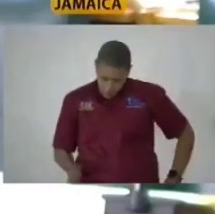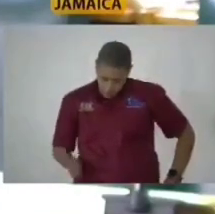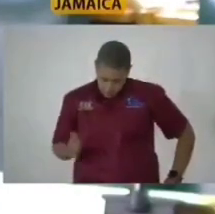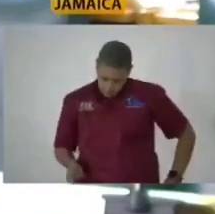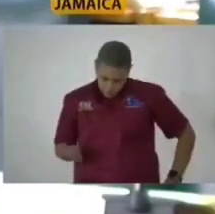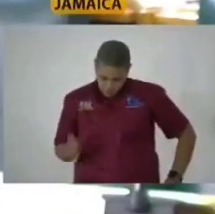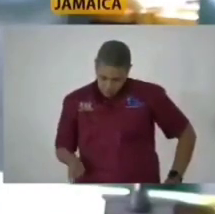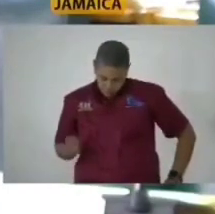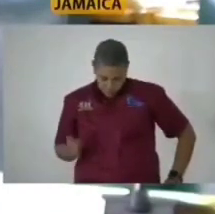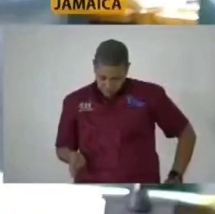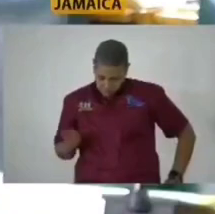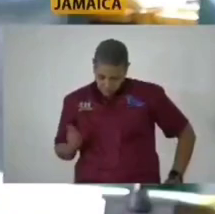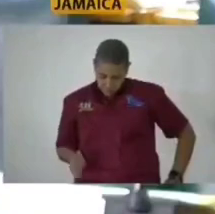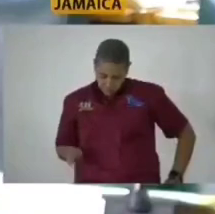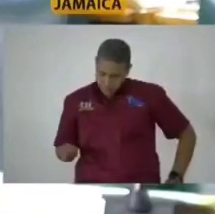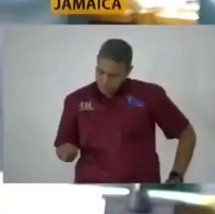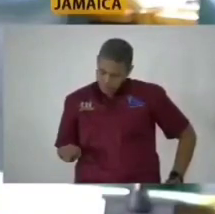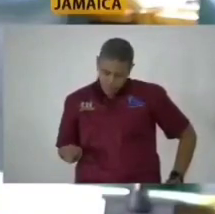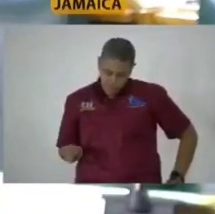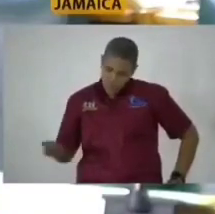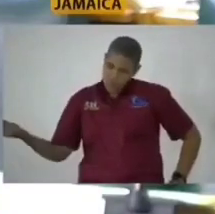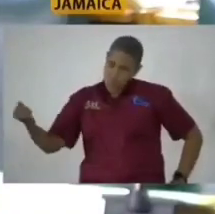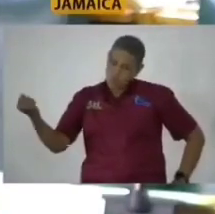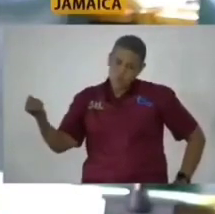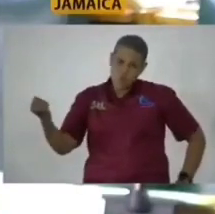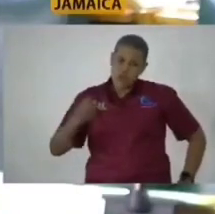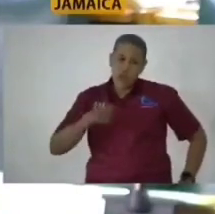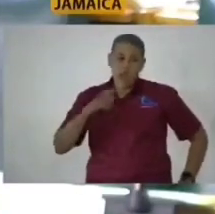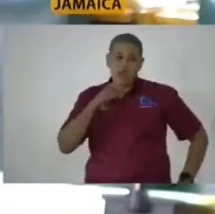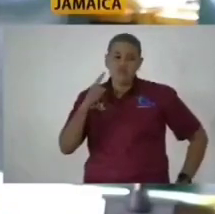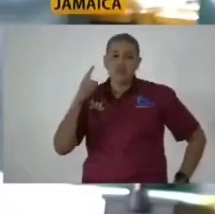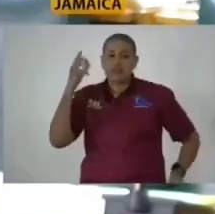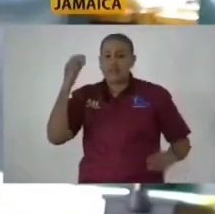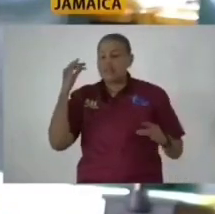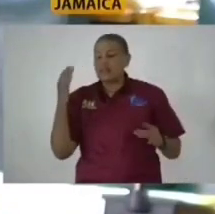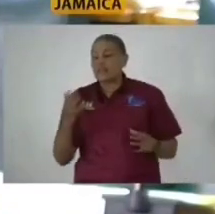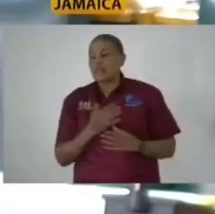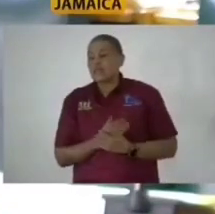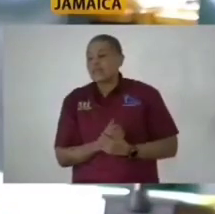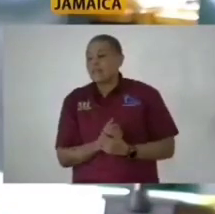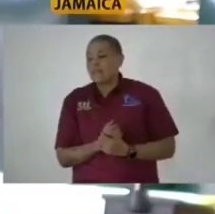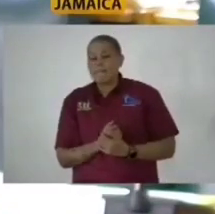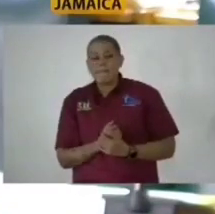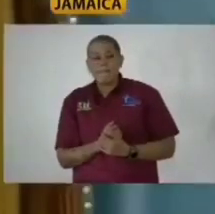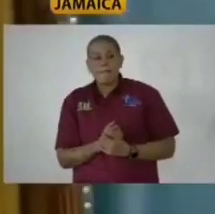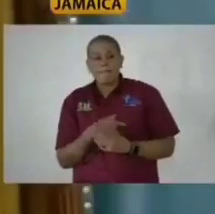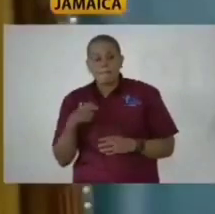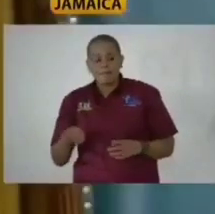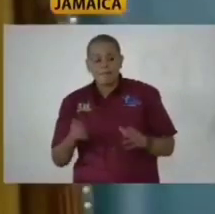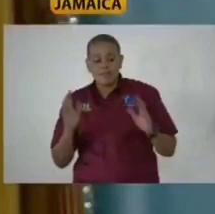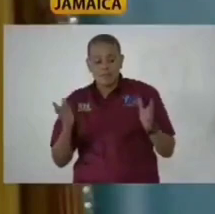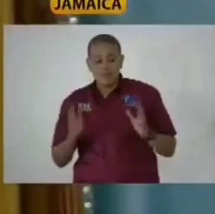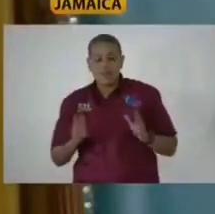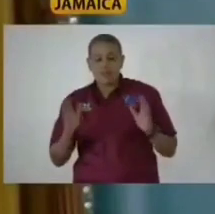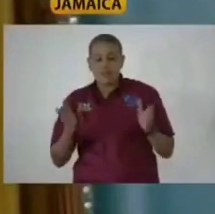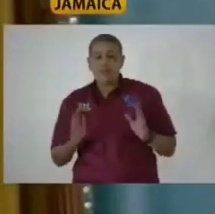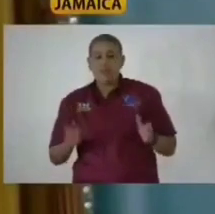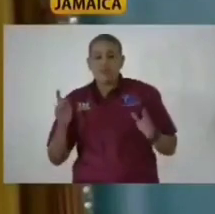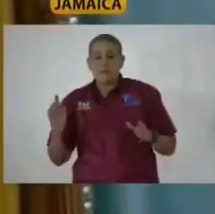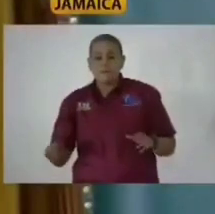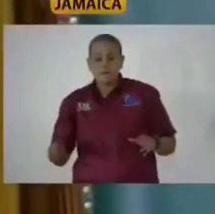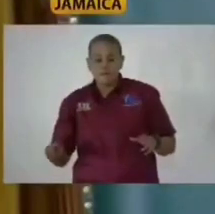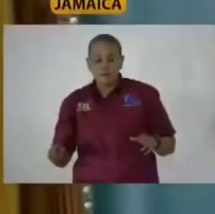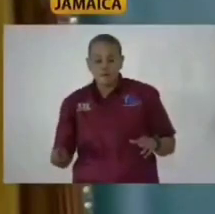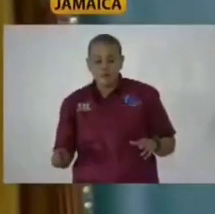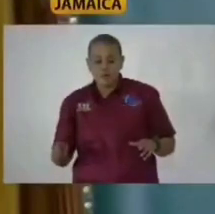Madam Speaker, the leader said he wrote to me. I really do think that this conversation must be carried